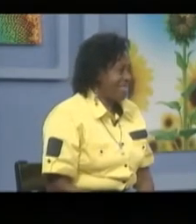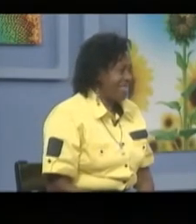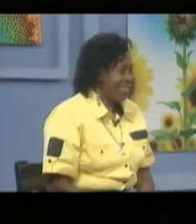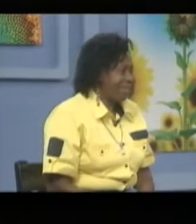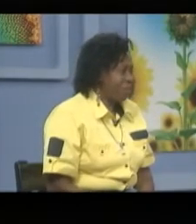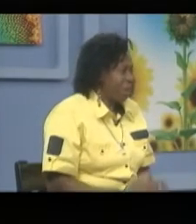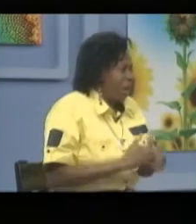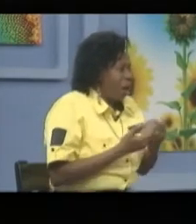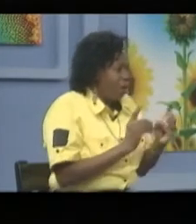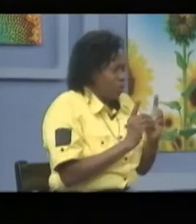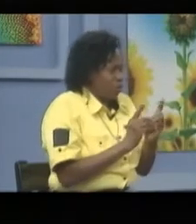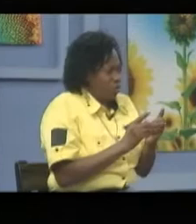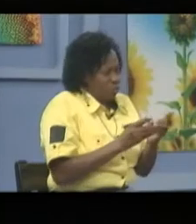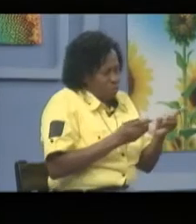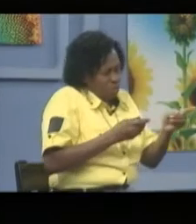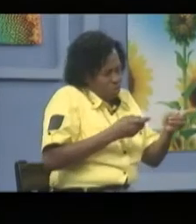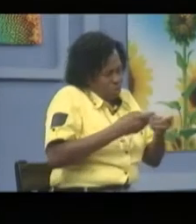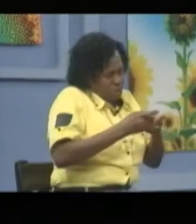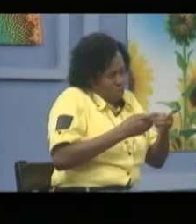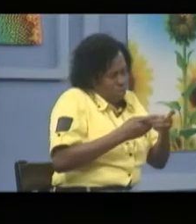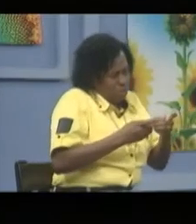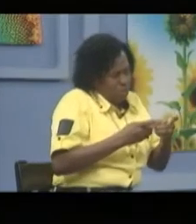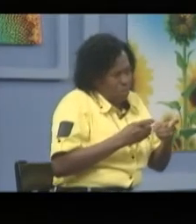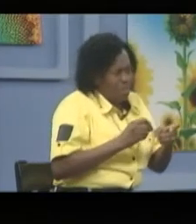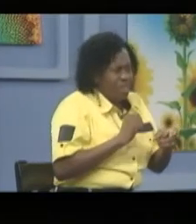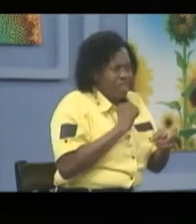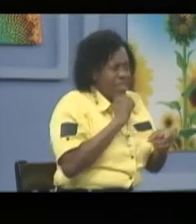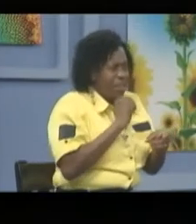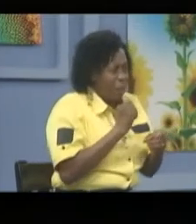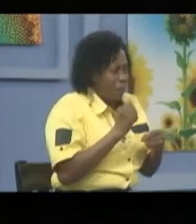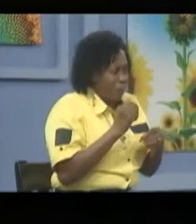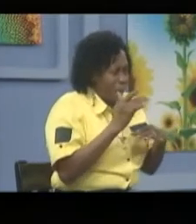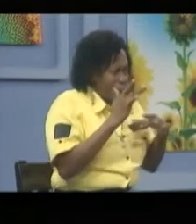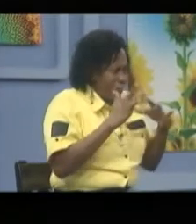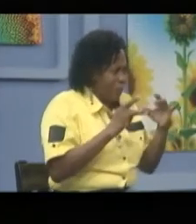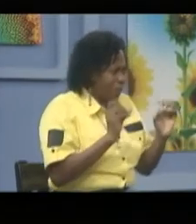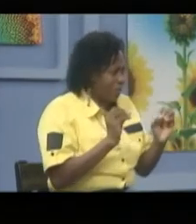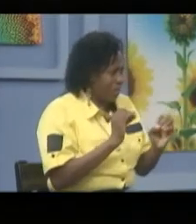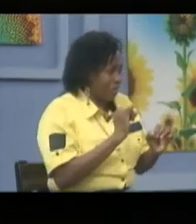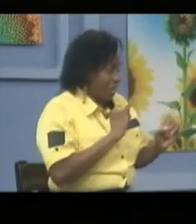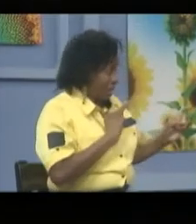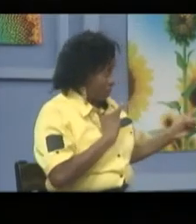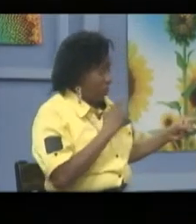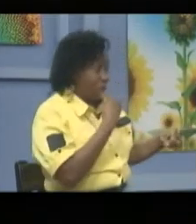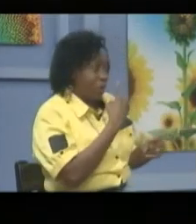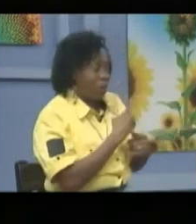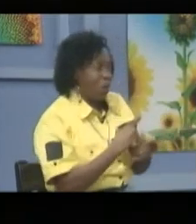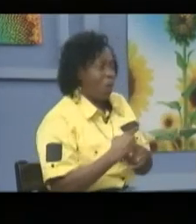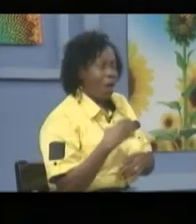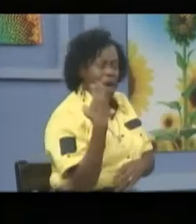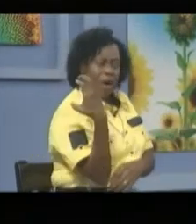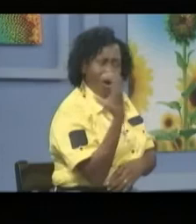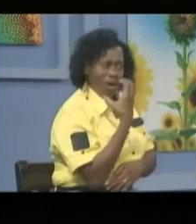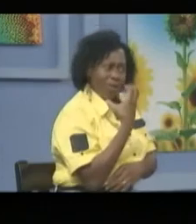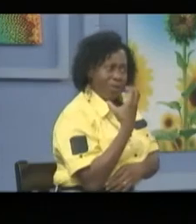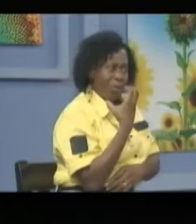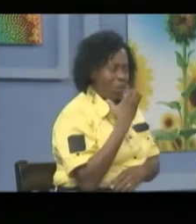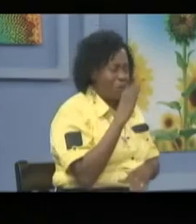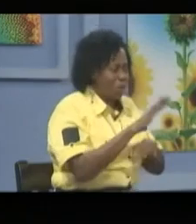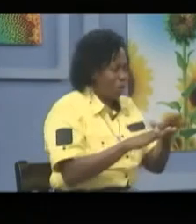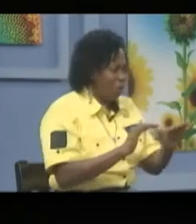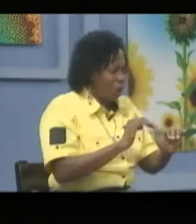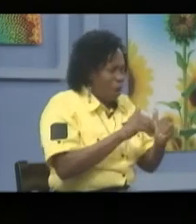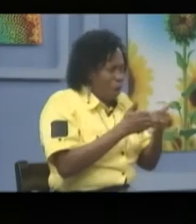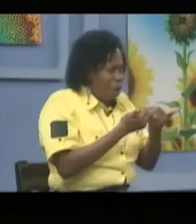How do you manage to not miss a beat? Because I've been told that you are fantastic on a runway. How do you manage